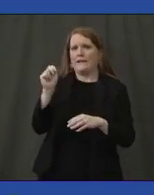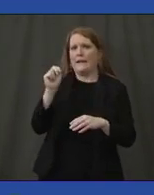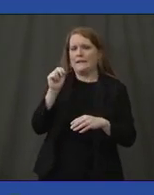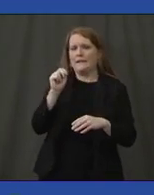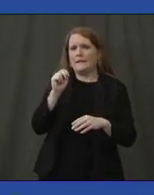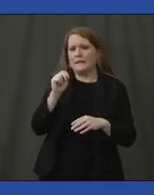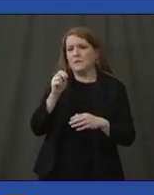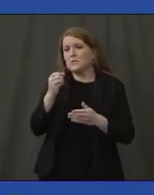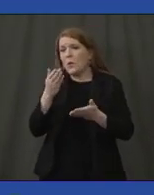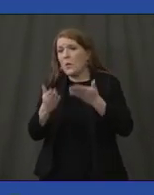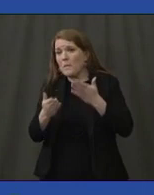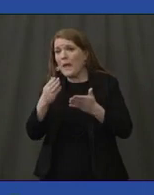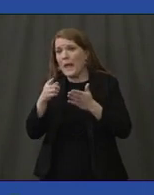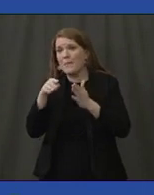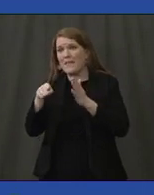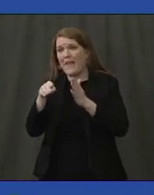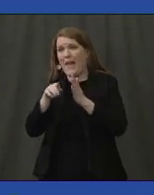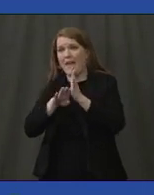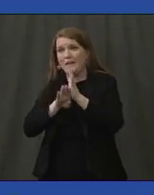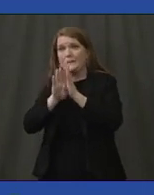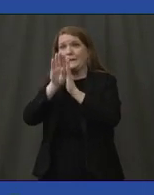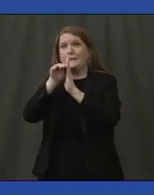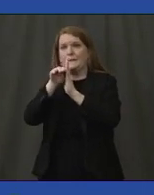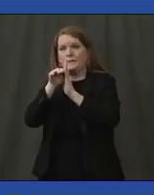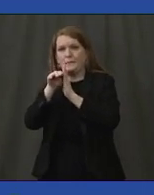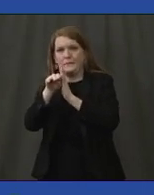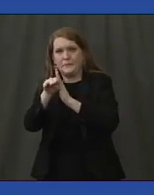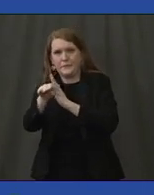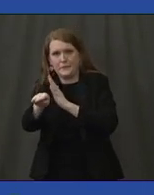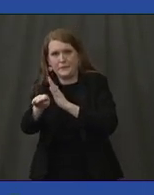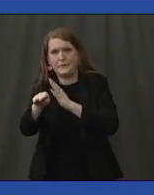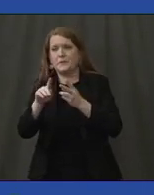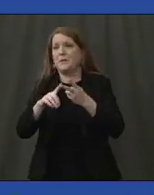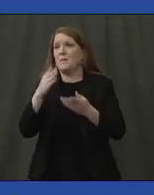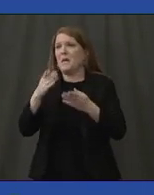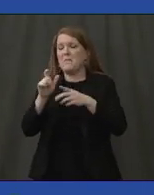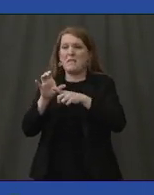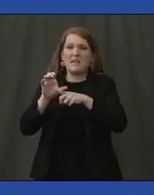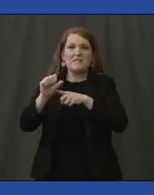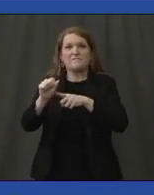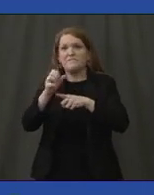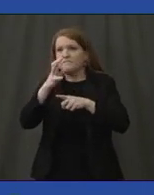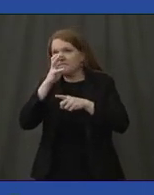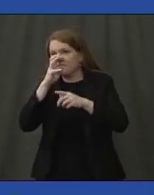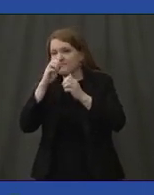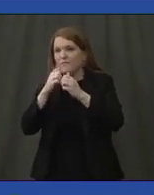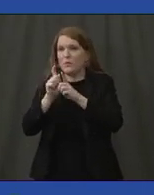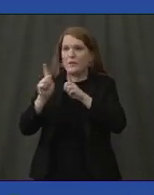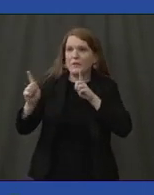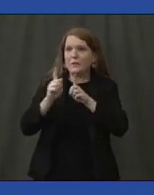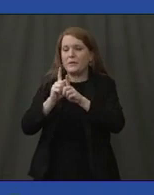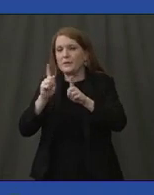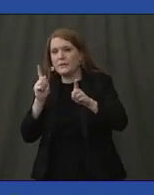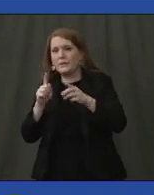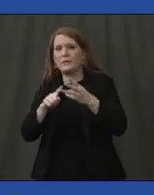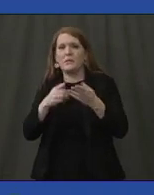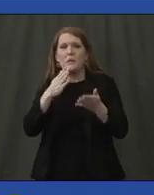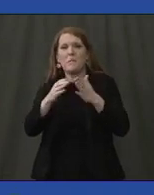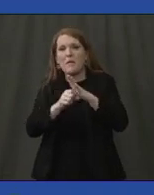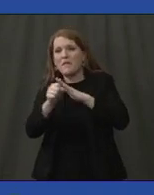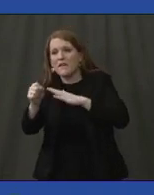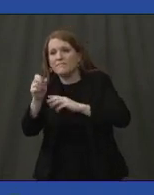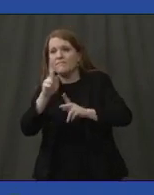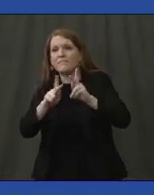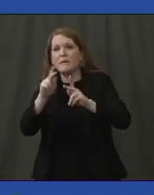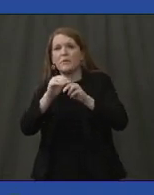have really exceptional social distancing. It could be they got people into critical care faster. But there they've